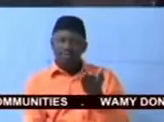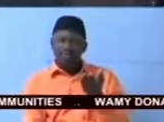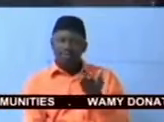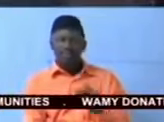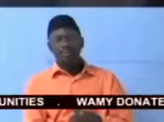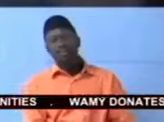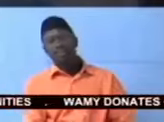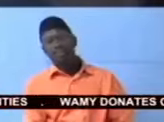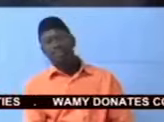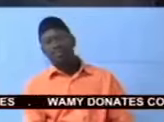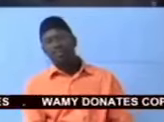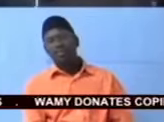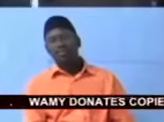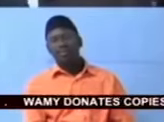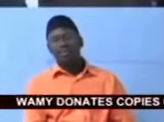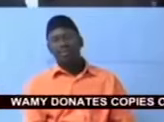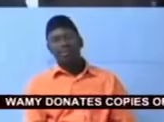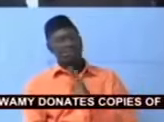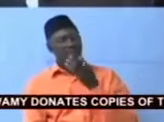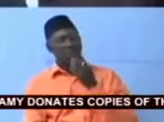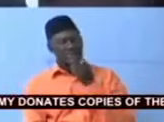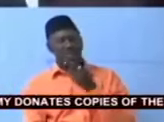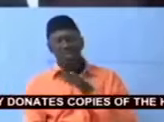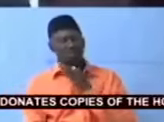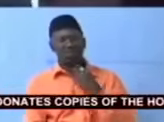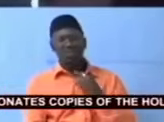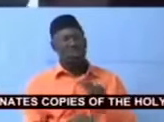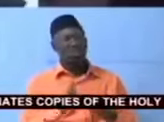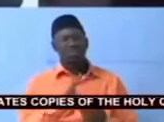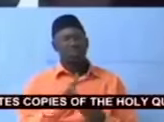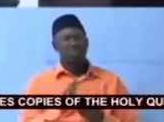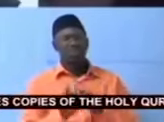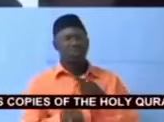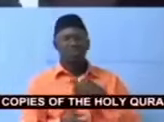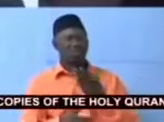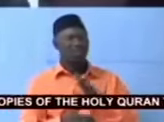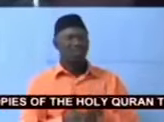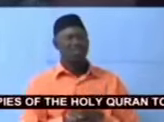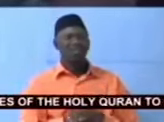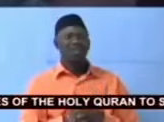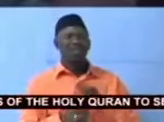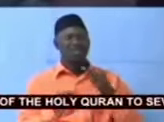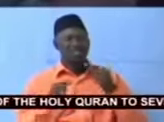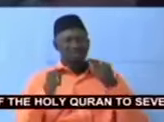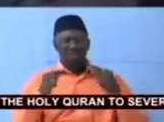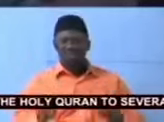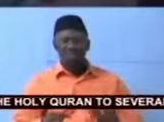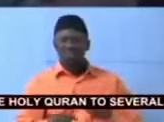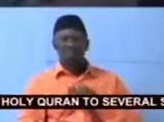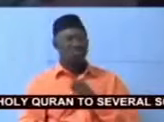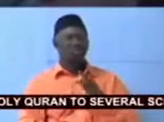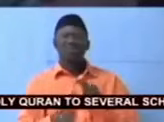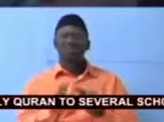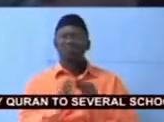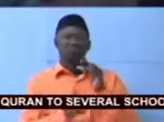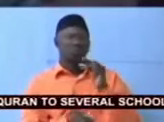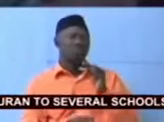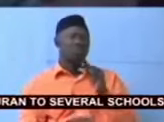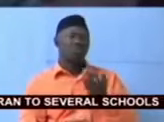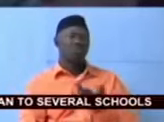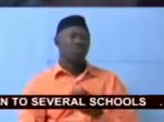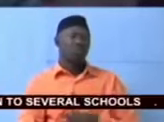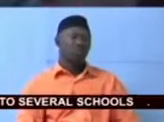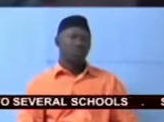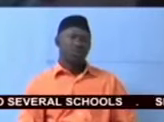to say in fact it was necessary would be an understatement. Suñ waxe sax ne dal jaaduto lo sal lu dafa touti sax. This